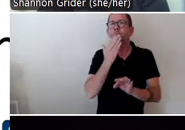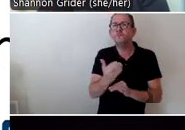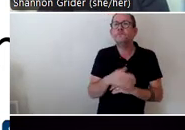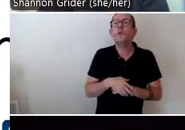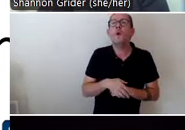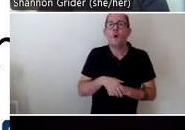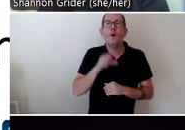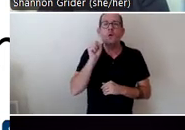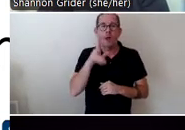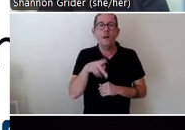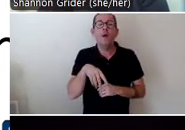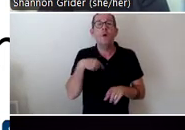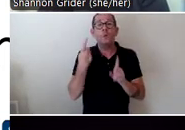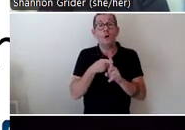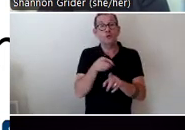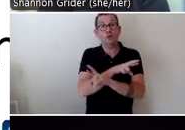Okay, perfect.